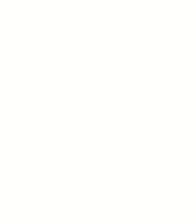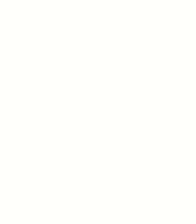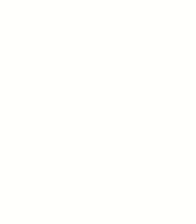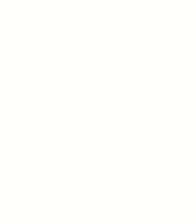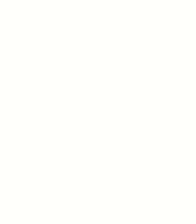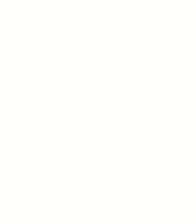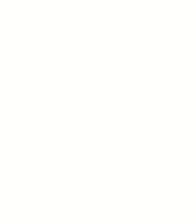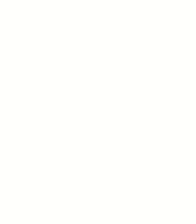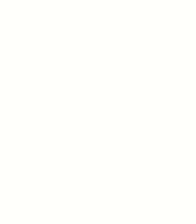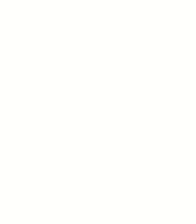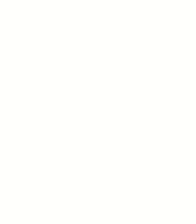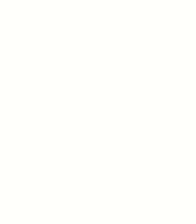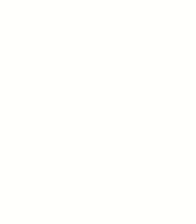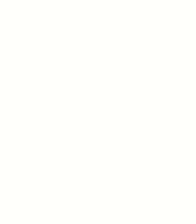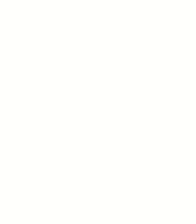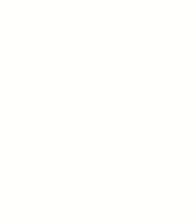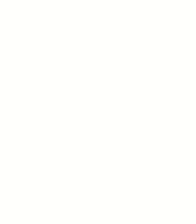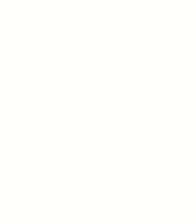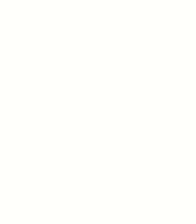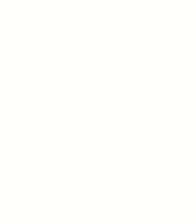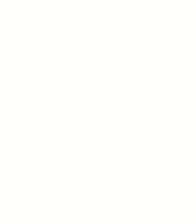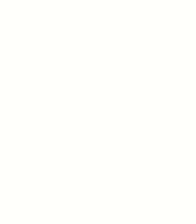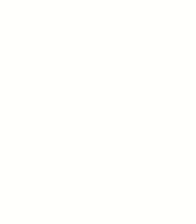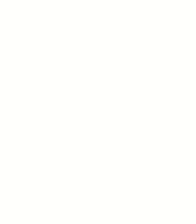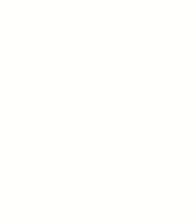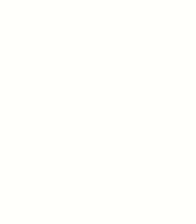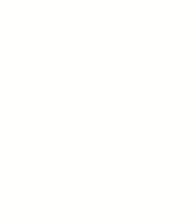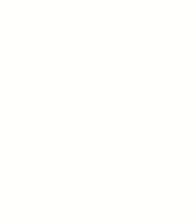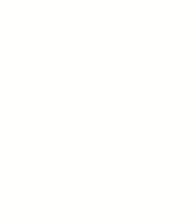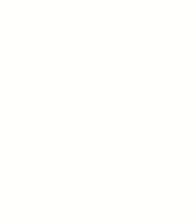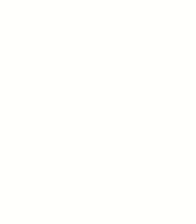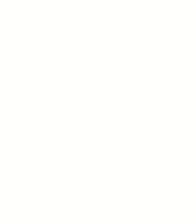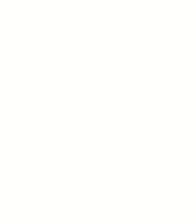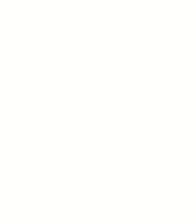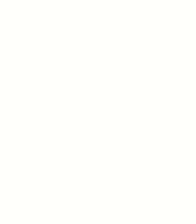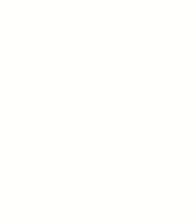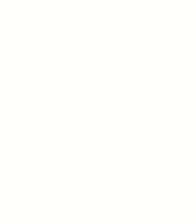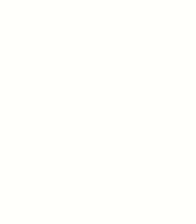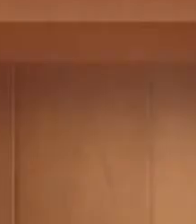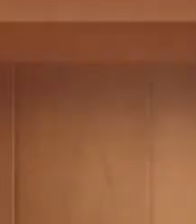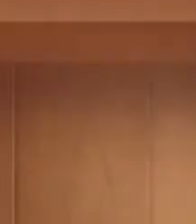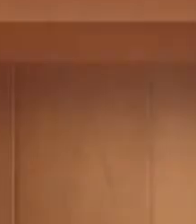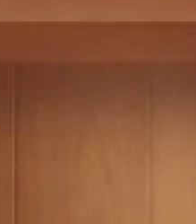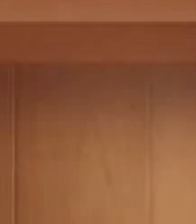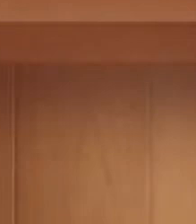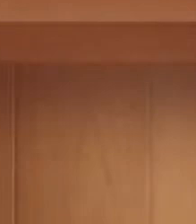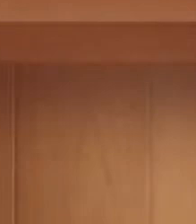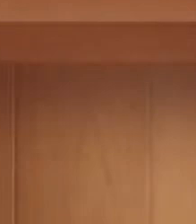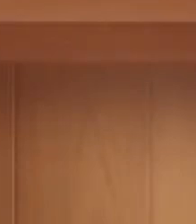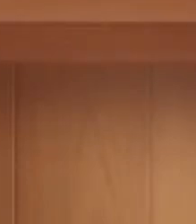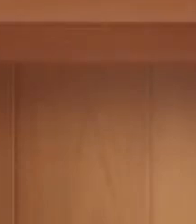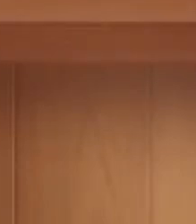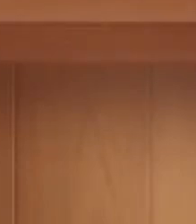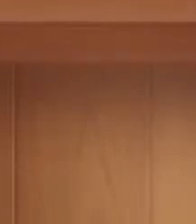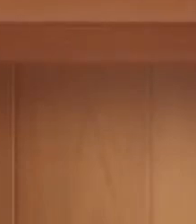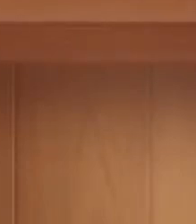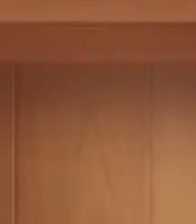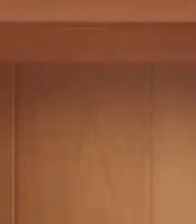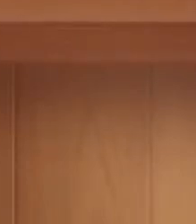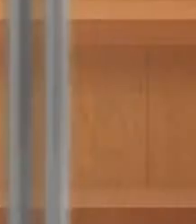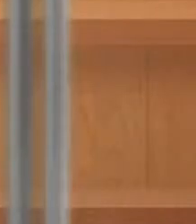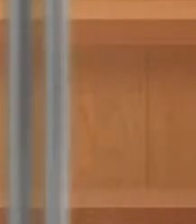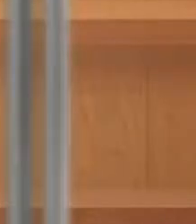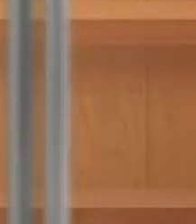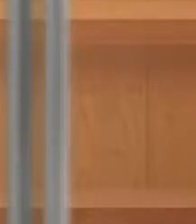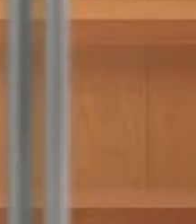find areas of triangles. And that brings us to the end of our lesson today.